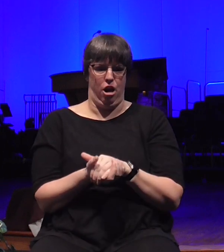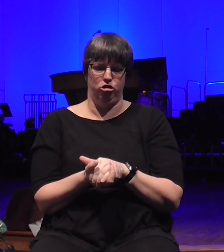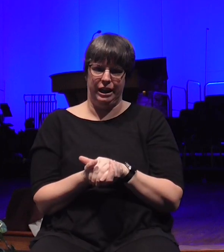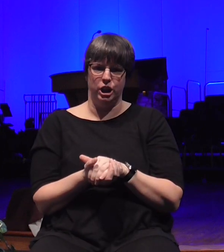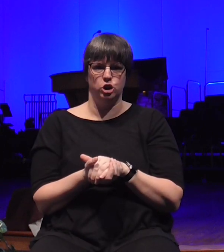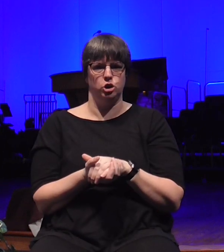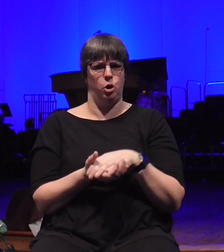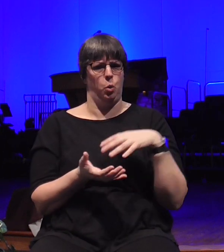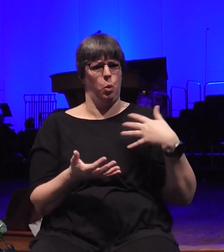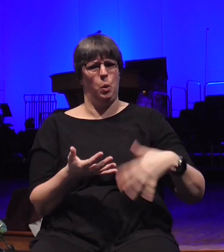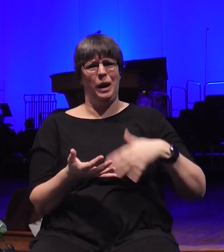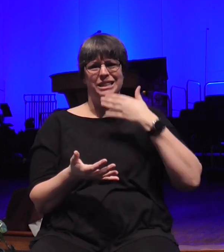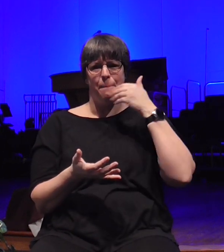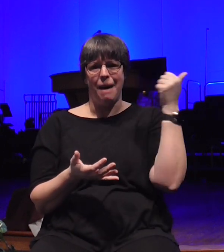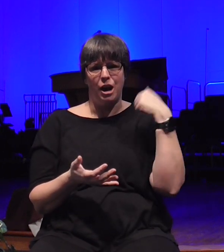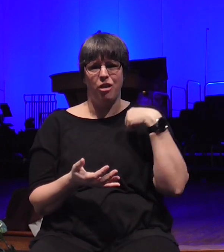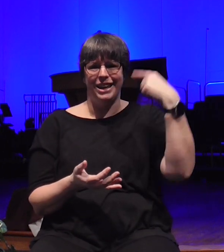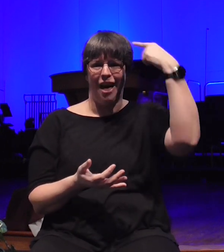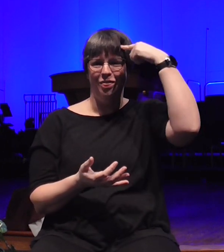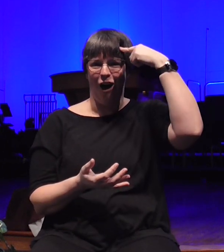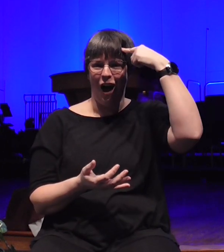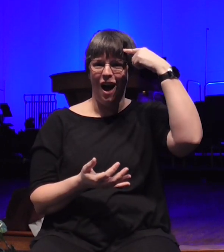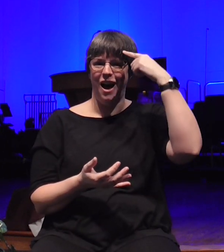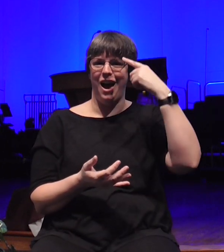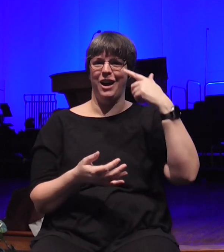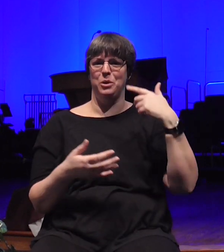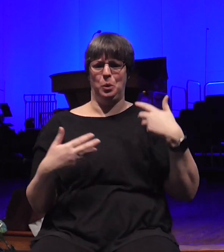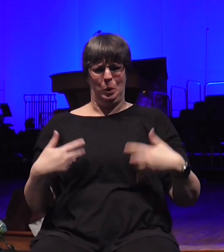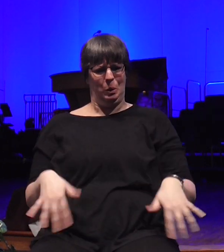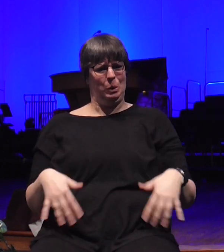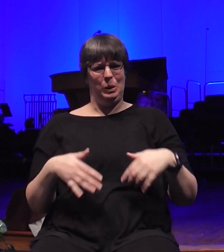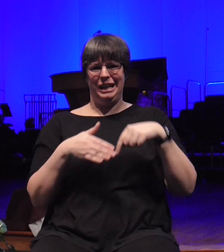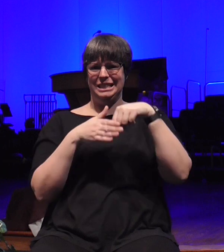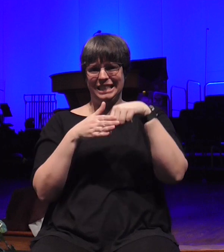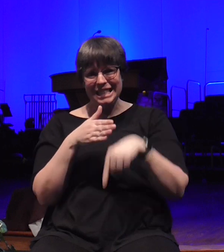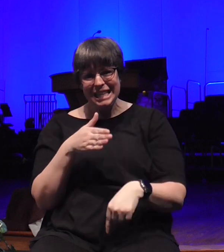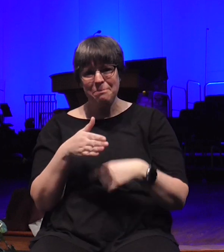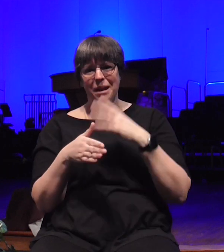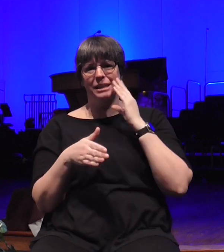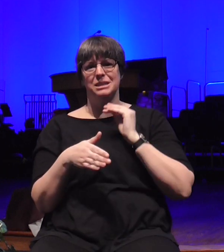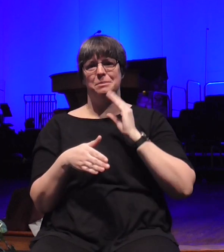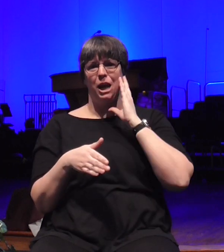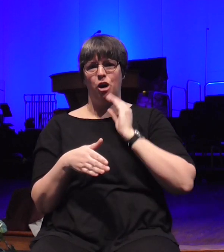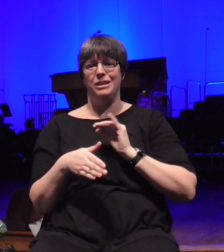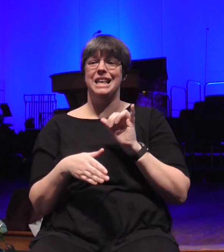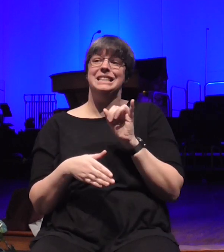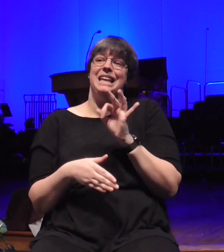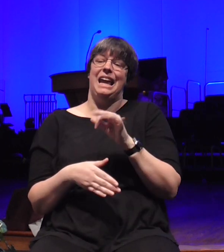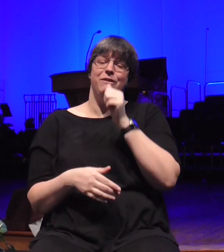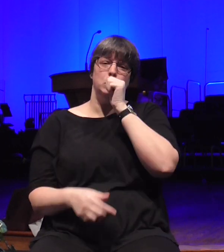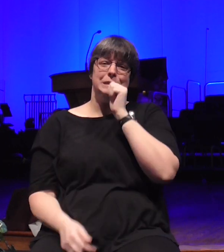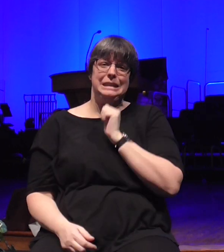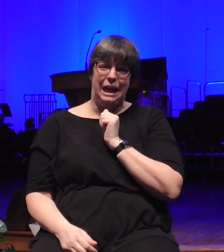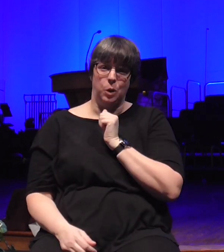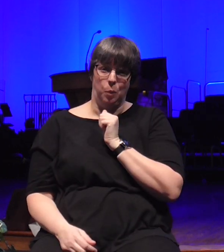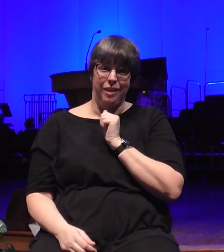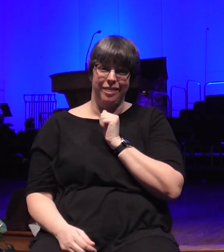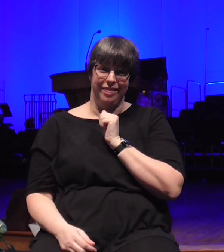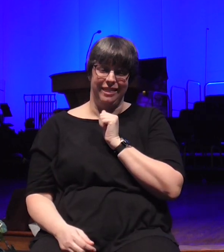could be. So many joys and adventures and such deepening. And I told him, if we hang in there with it,